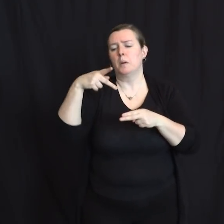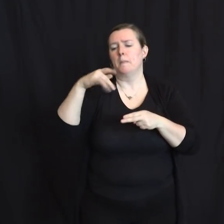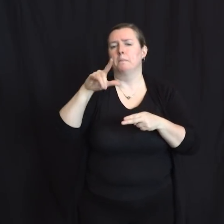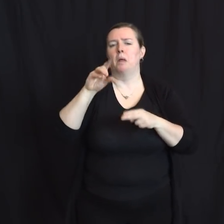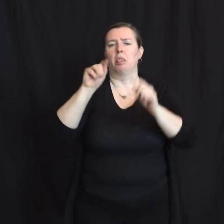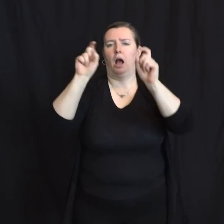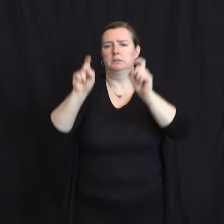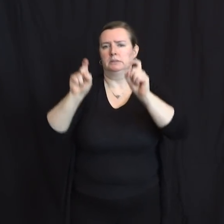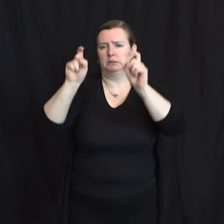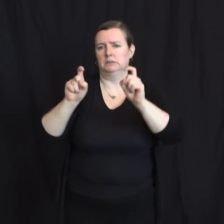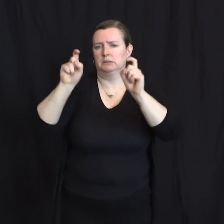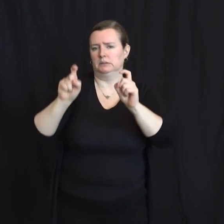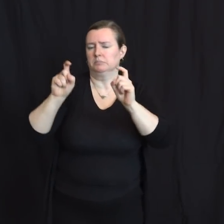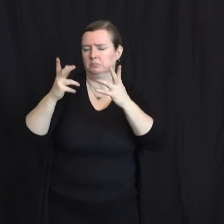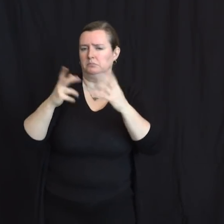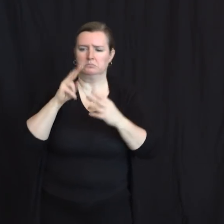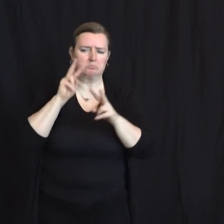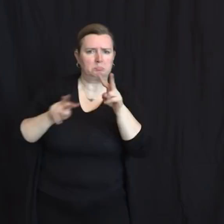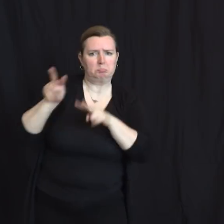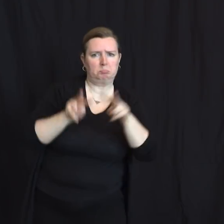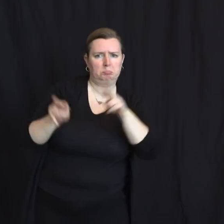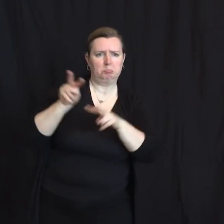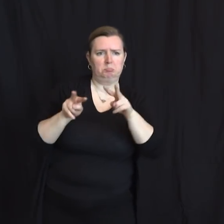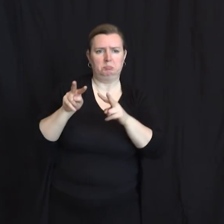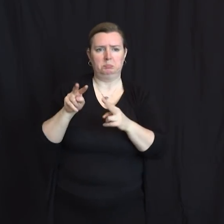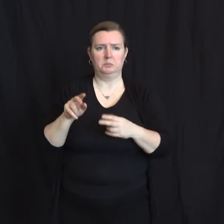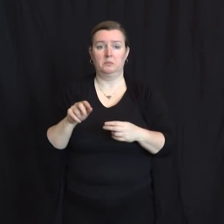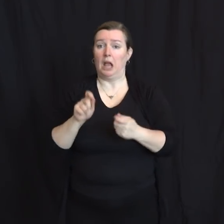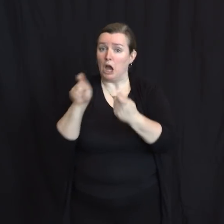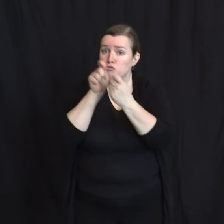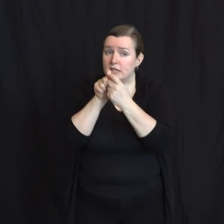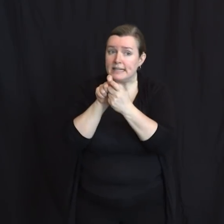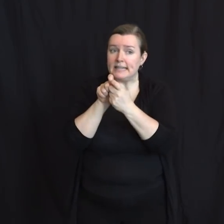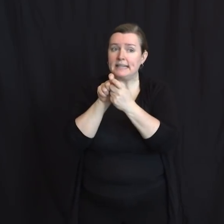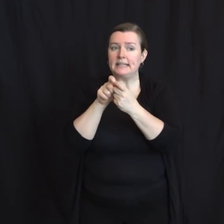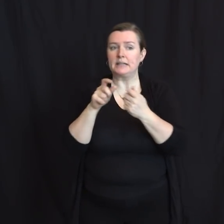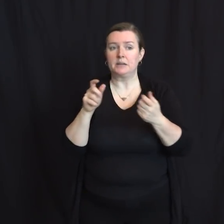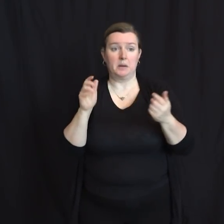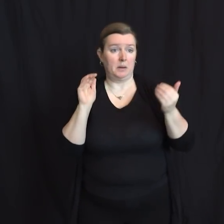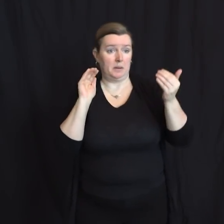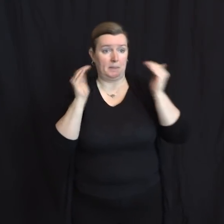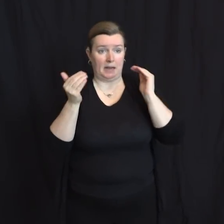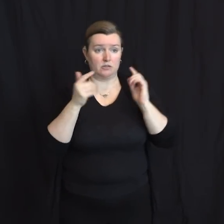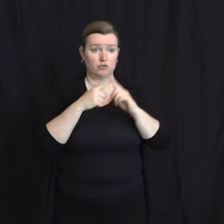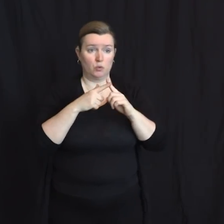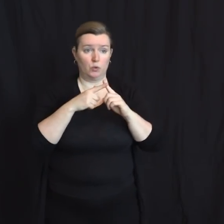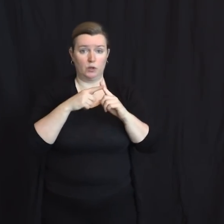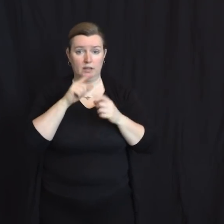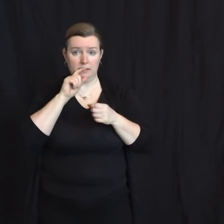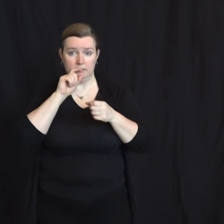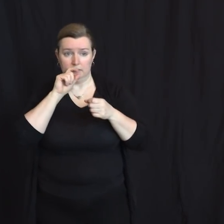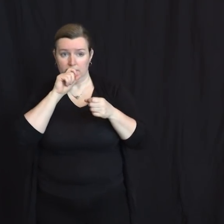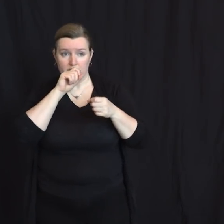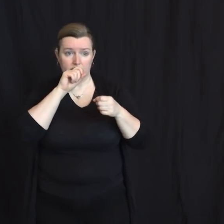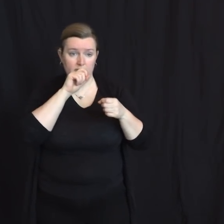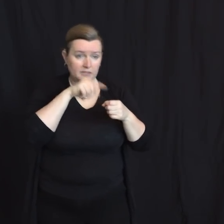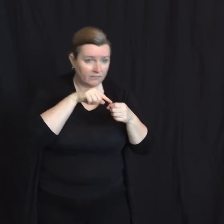up. Accuracy compared to the saliva test, compared to